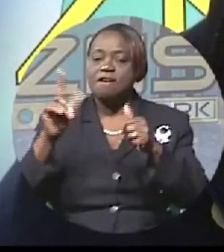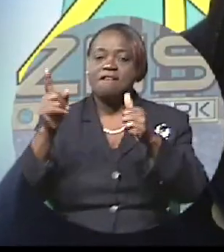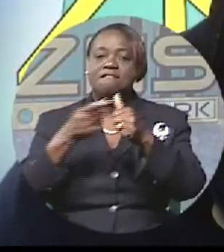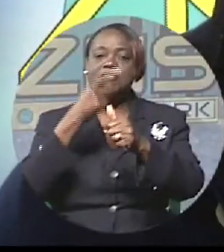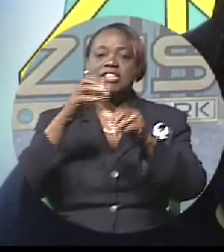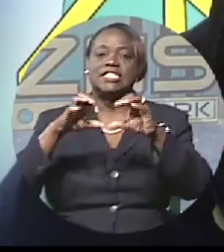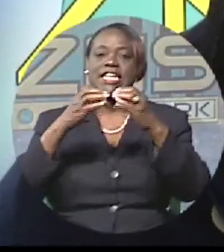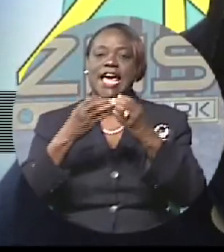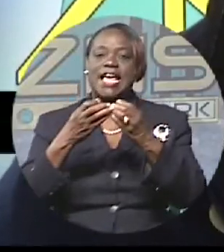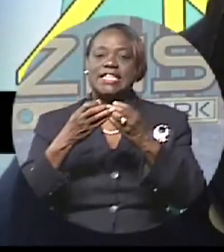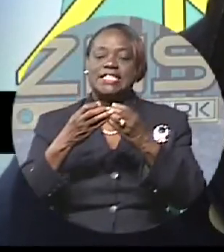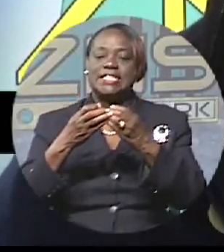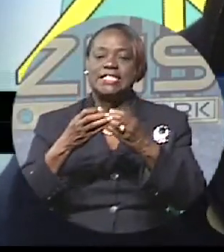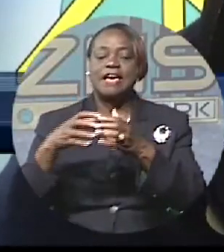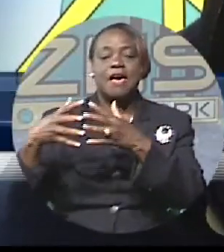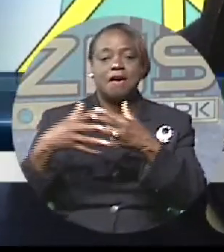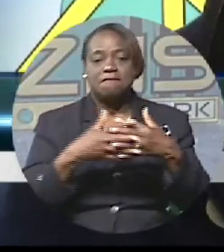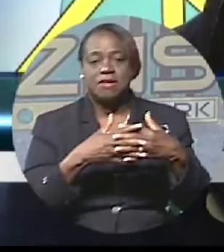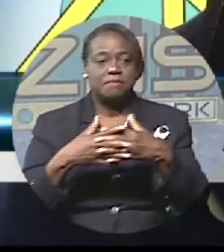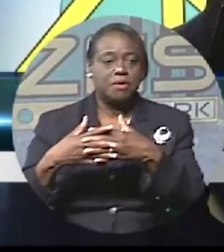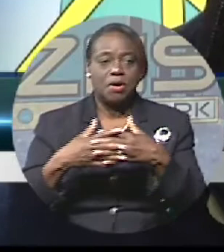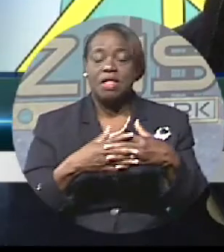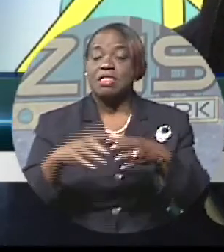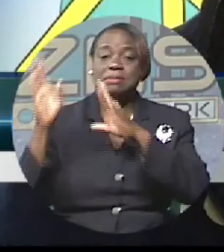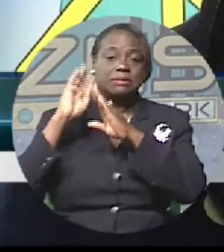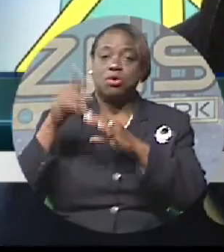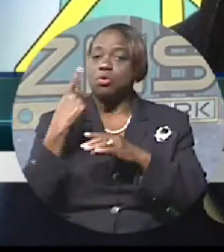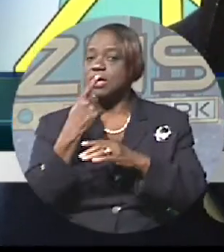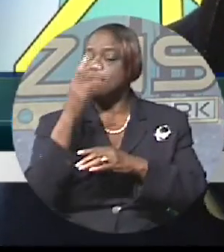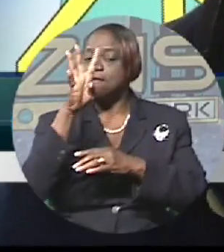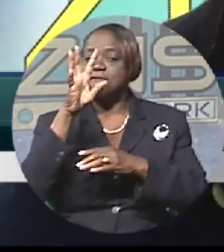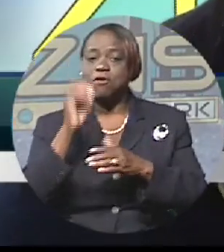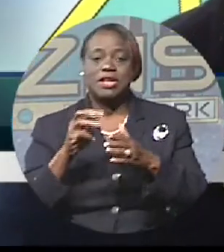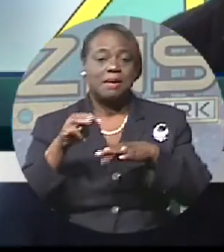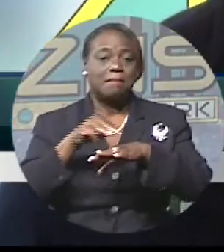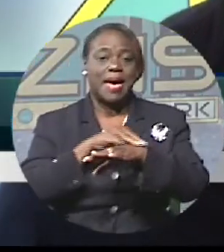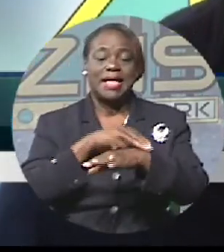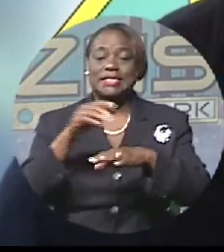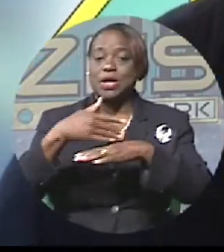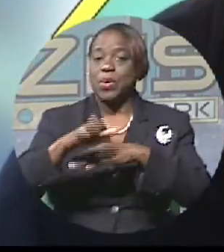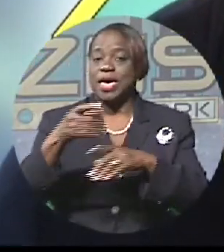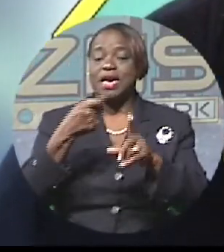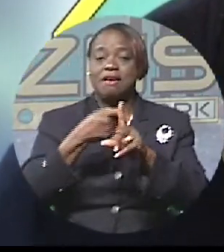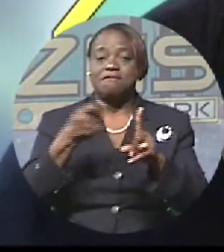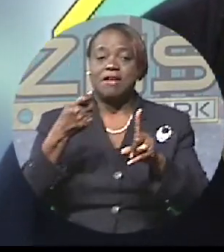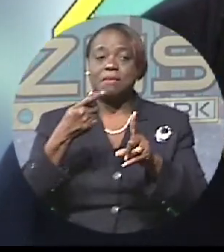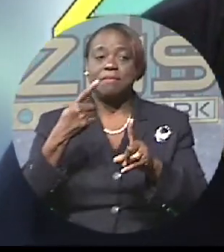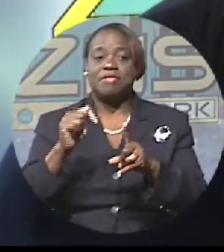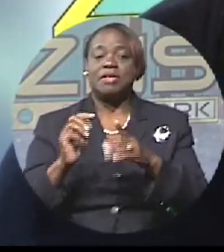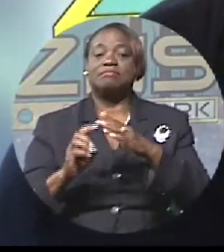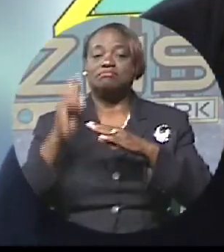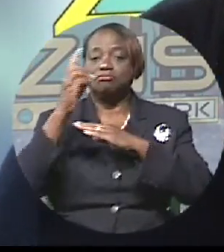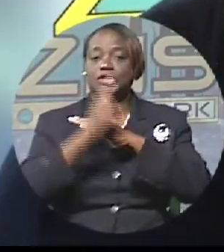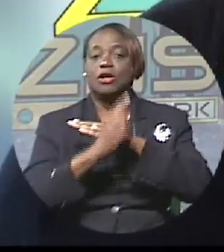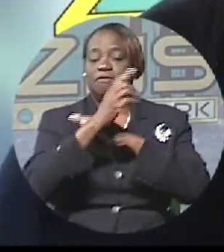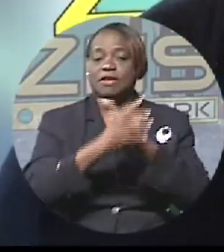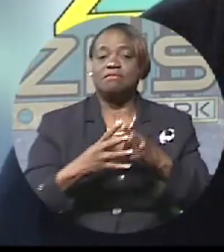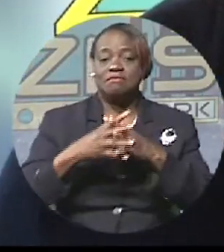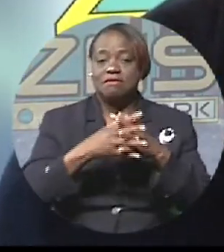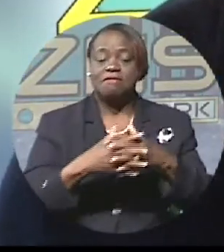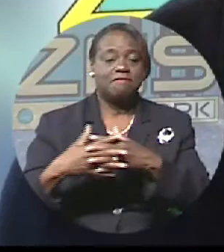miles from the Dolphins camp, and I think we need to build that base, build that camaraderie with the Dolphins and with the kids, you know,